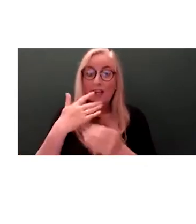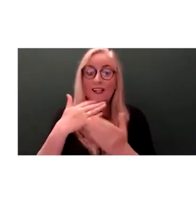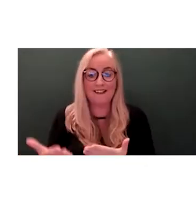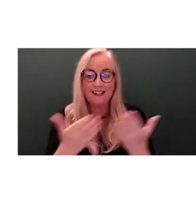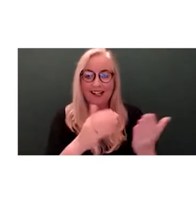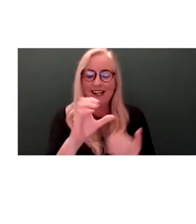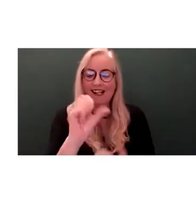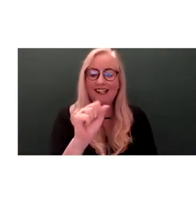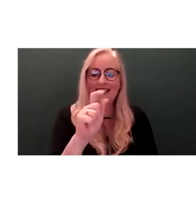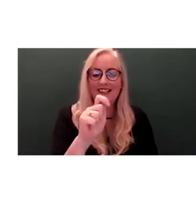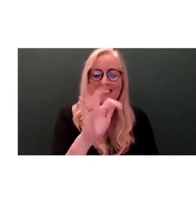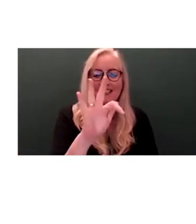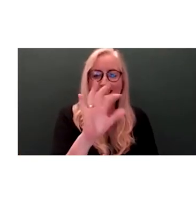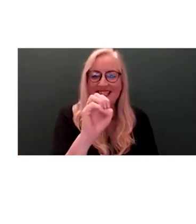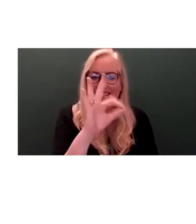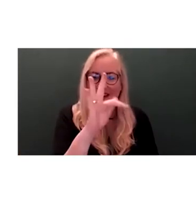and Stefano.